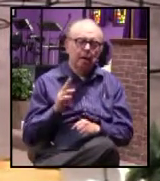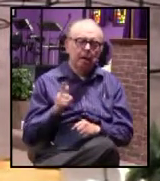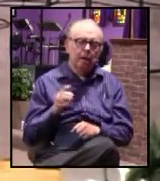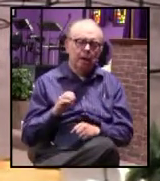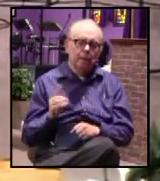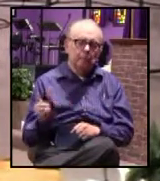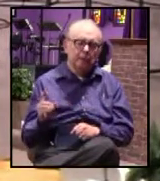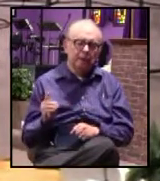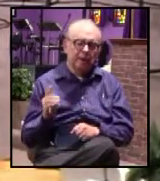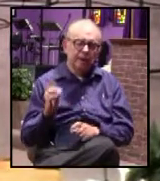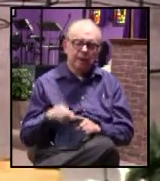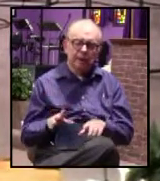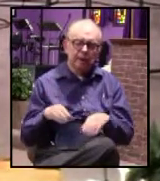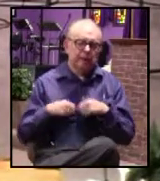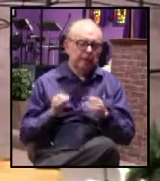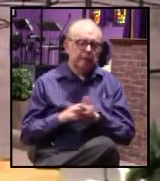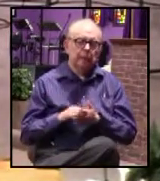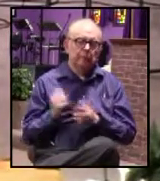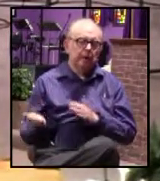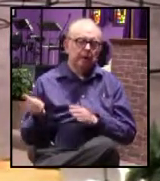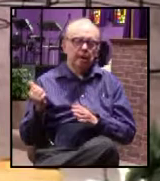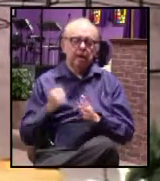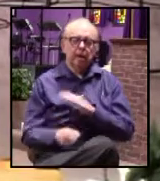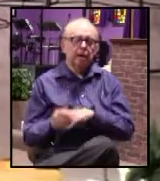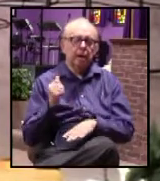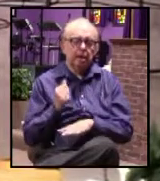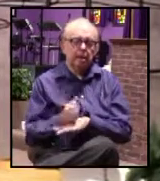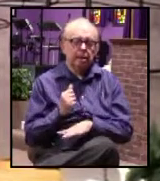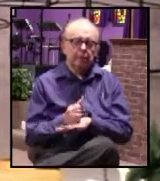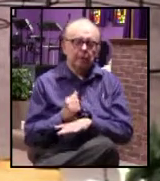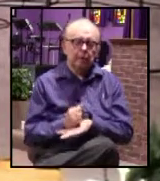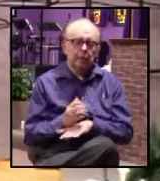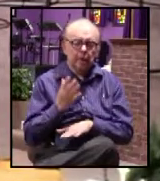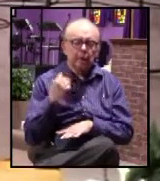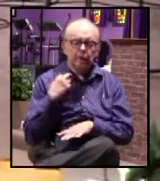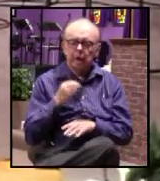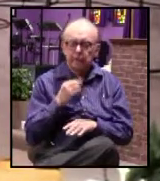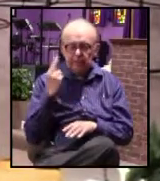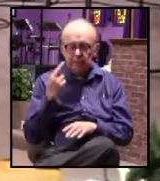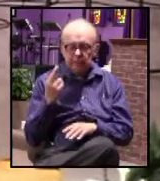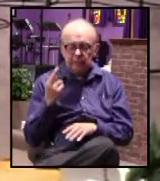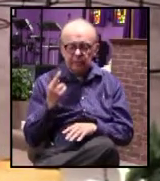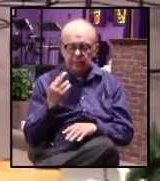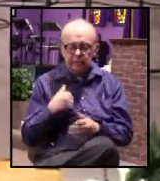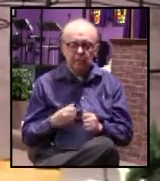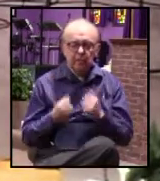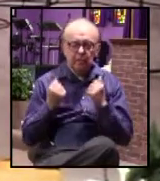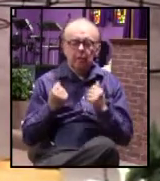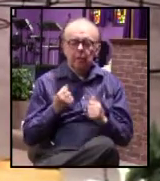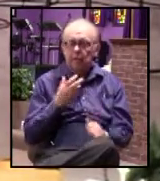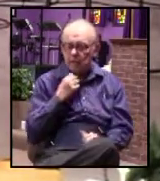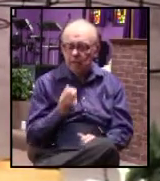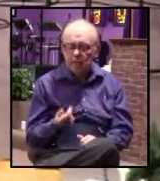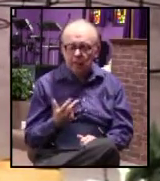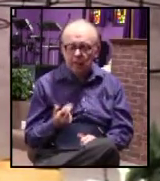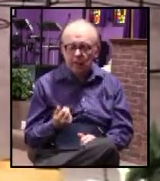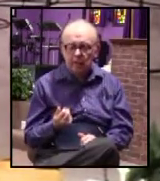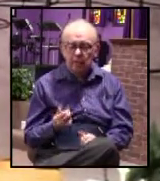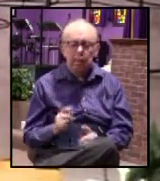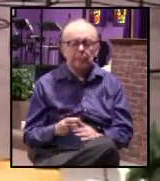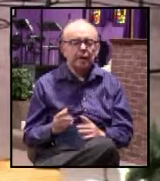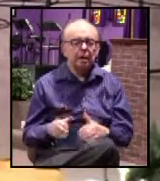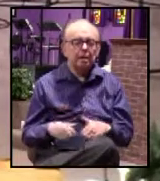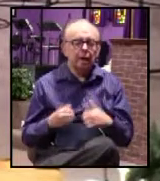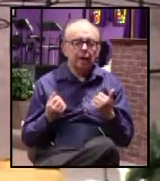it anymore and commit suicide because he has no reason to live? A 13-year-old child who's just beginning